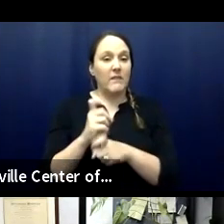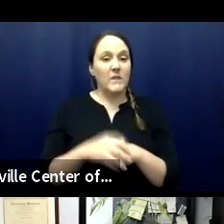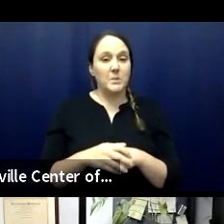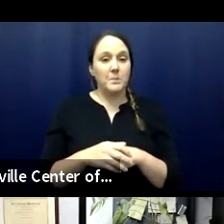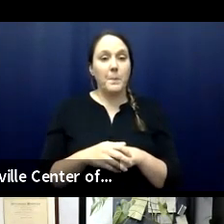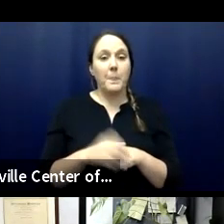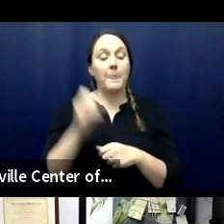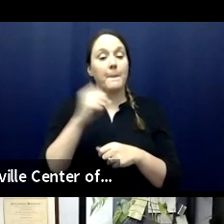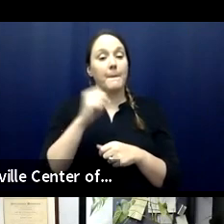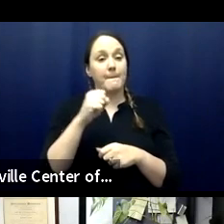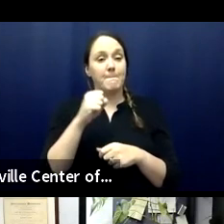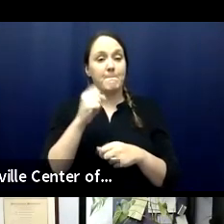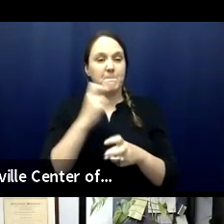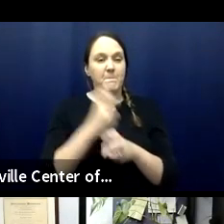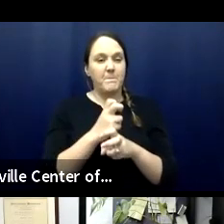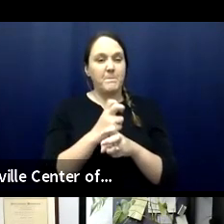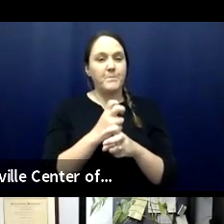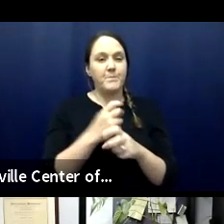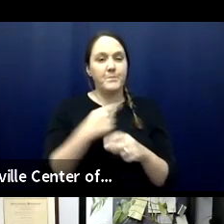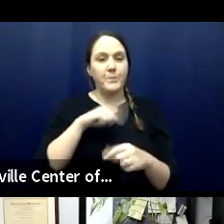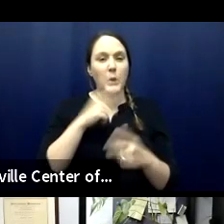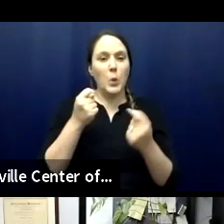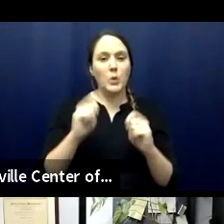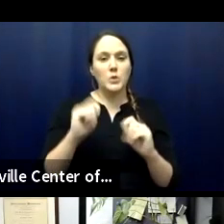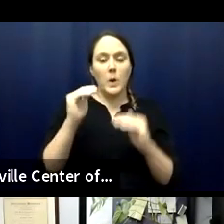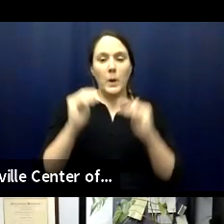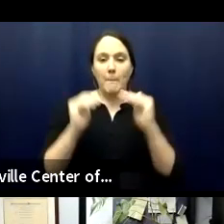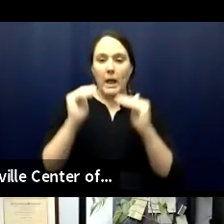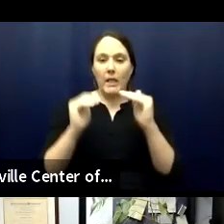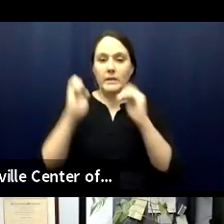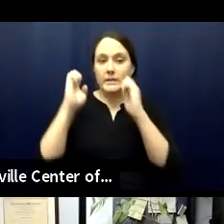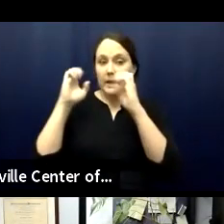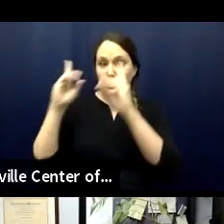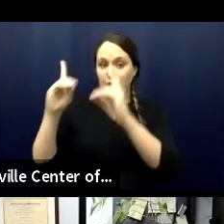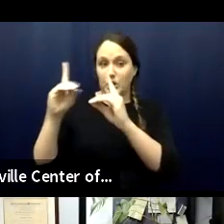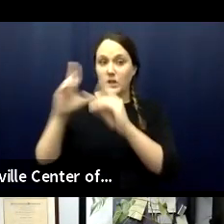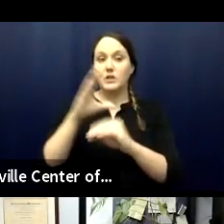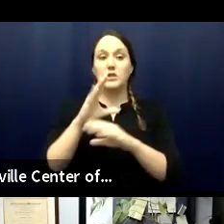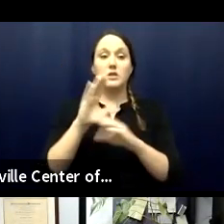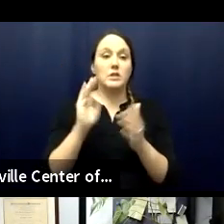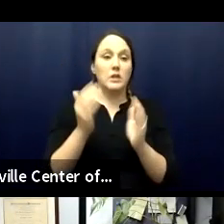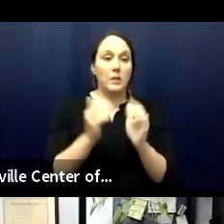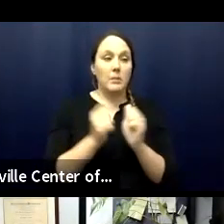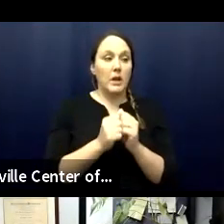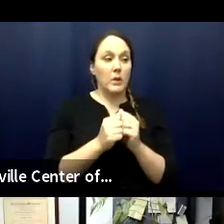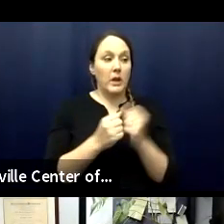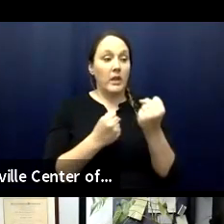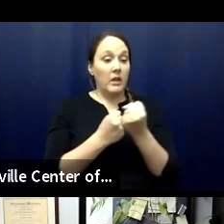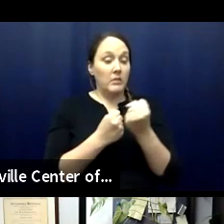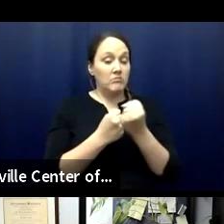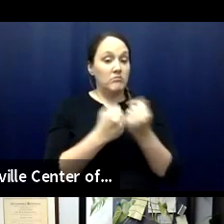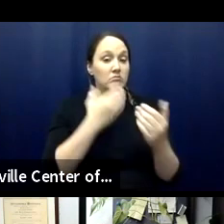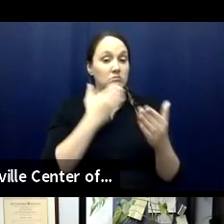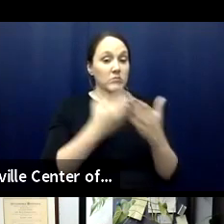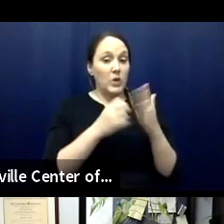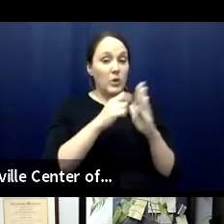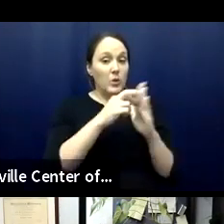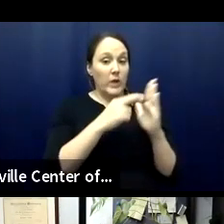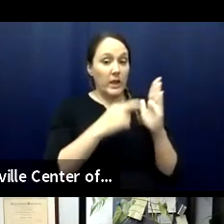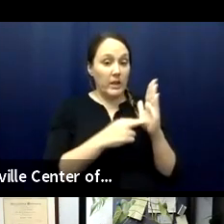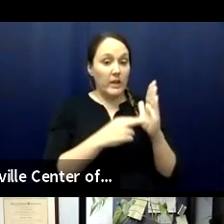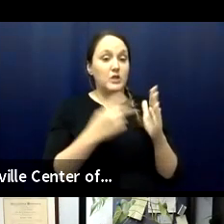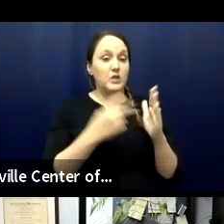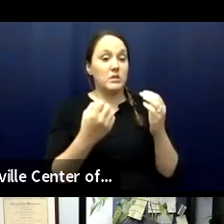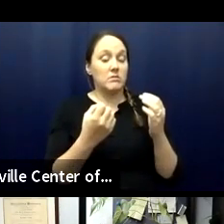It is, and you know, again, we're trying to balance out education with an enforceable regulation, and